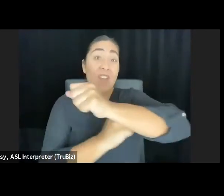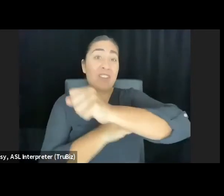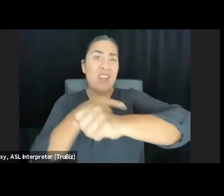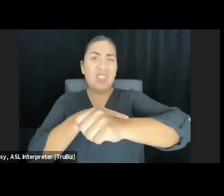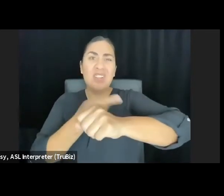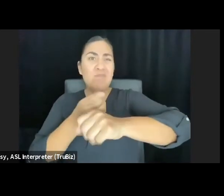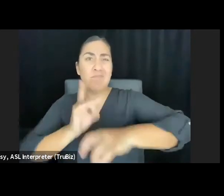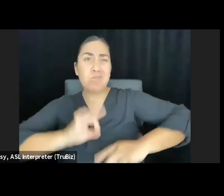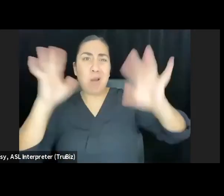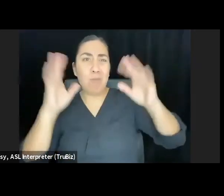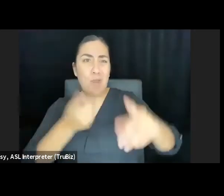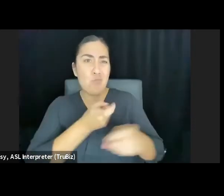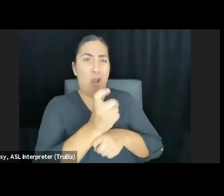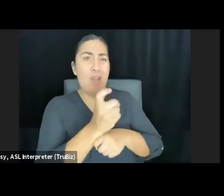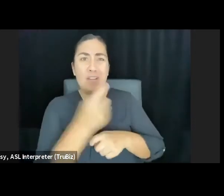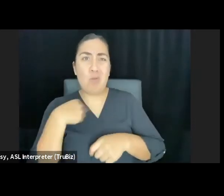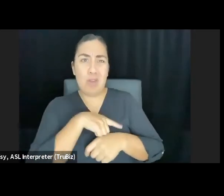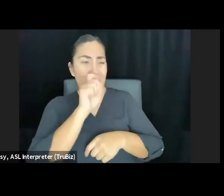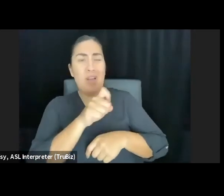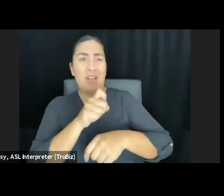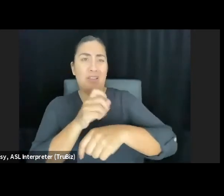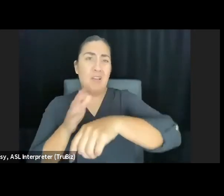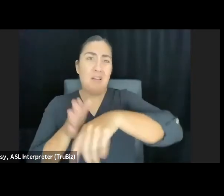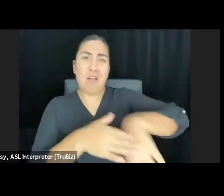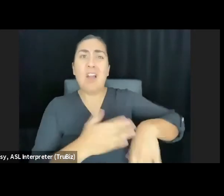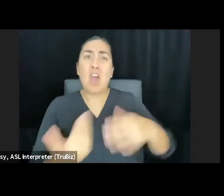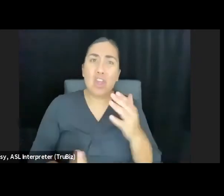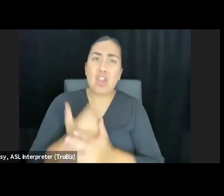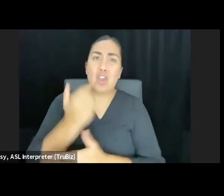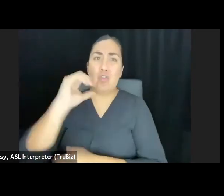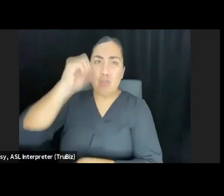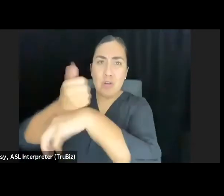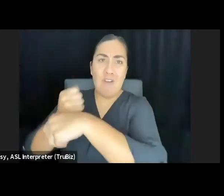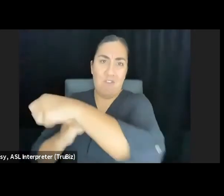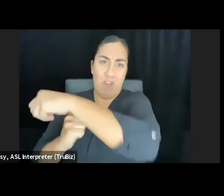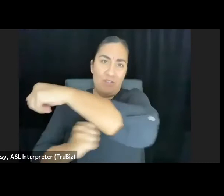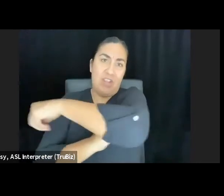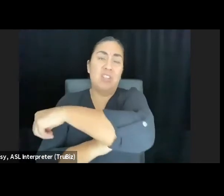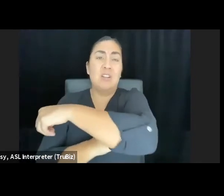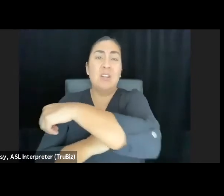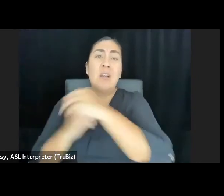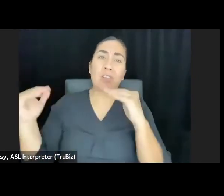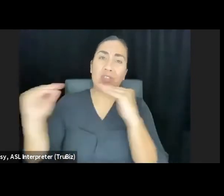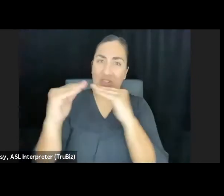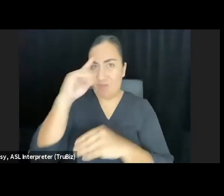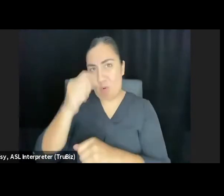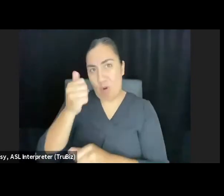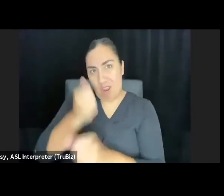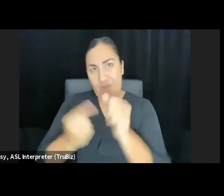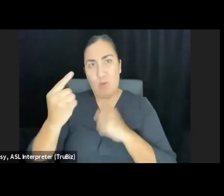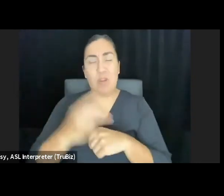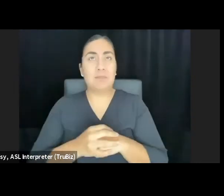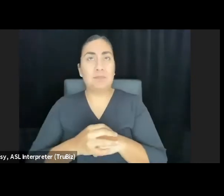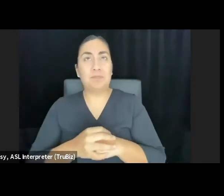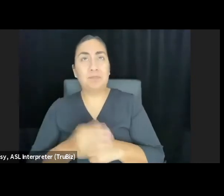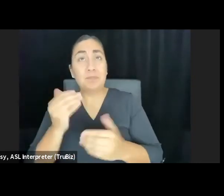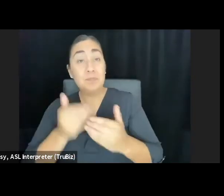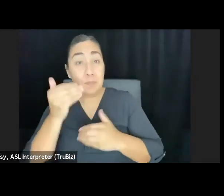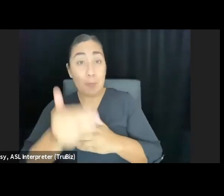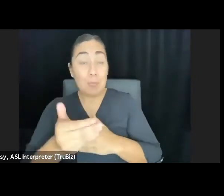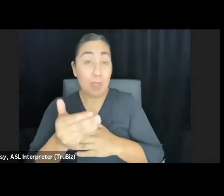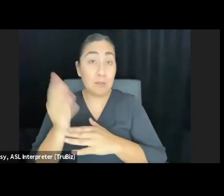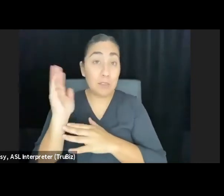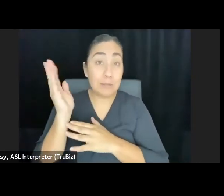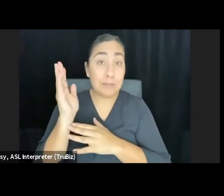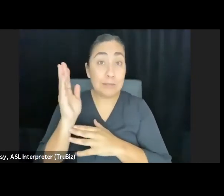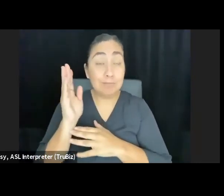for everyone else from there. That said, our next speaker is Ceyshe. Ceyshe, I'm not even gonna say